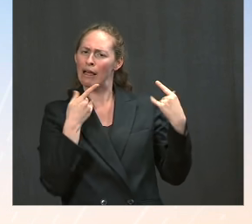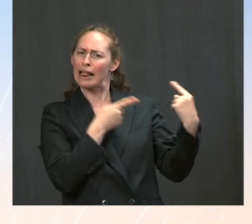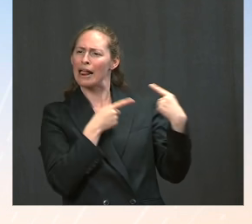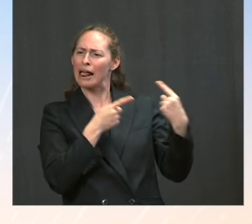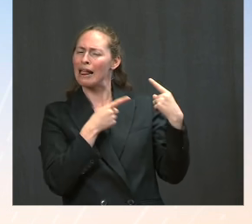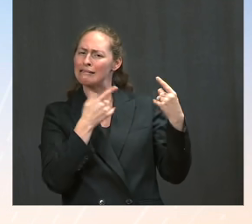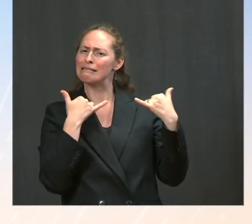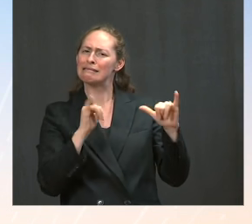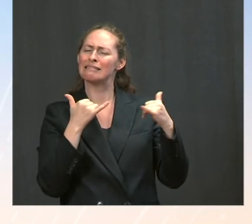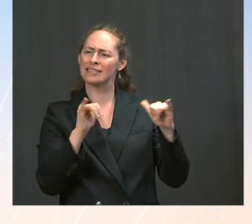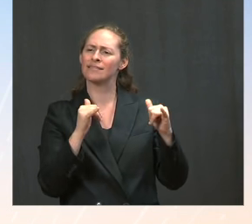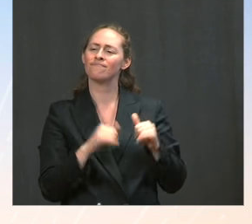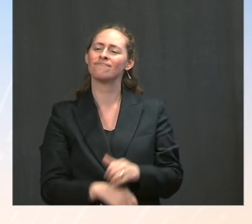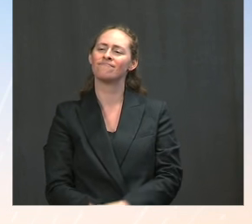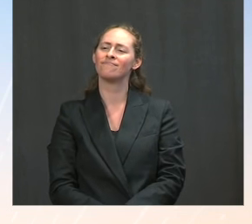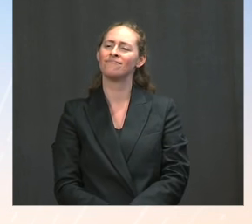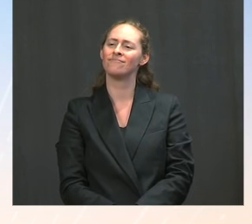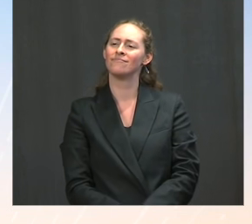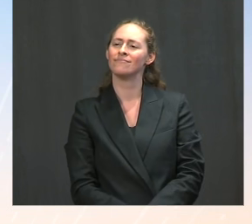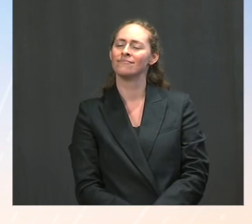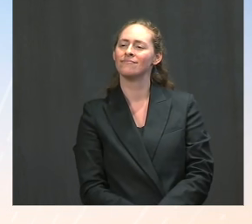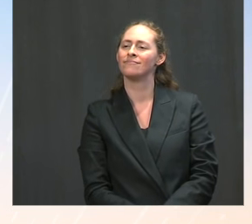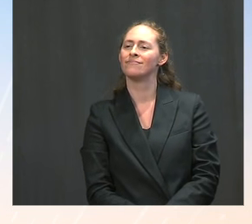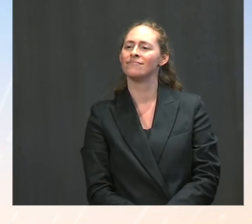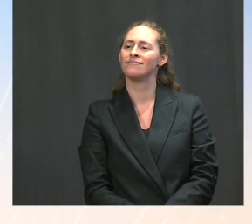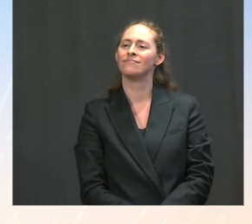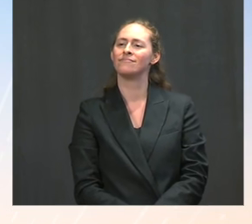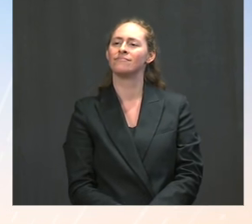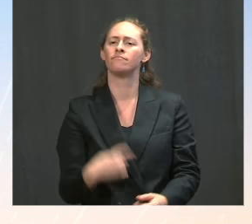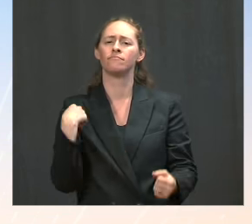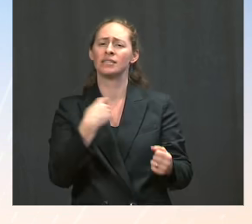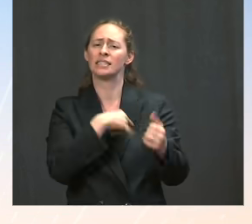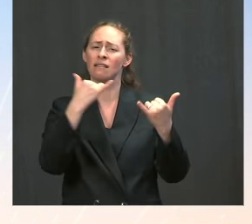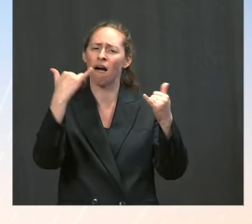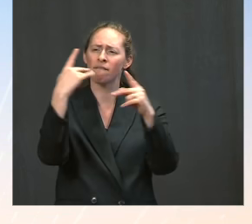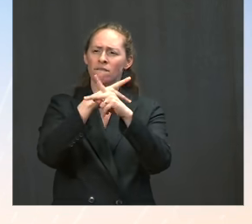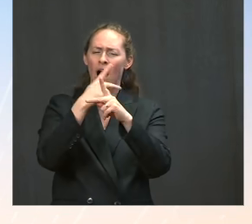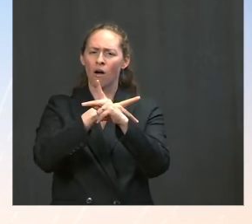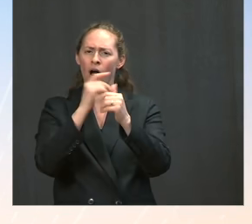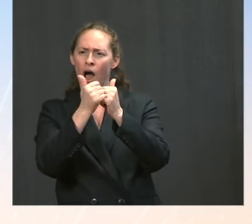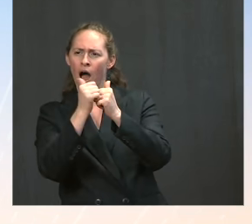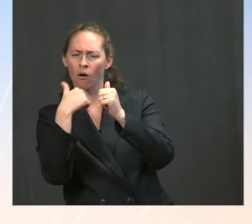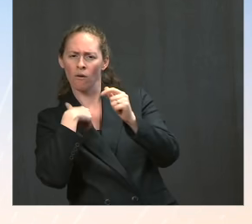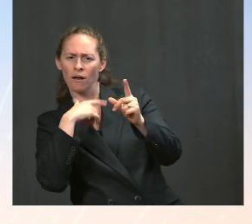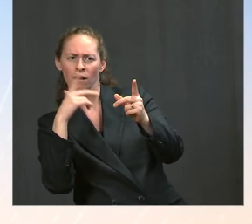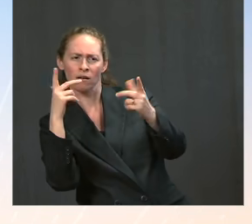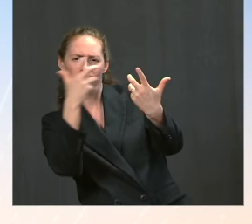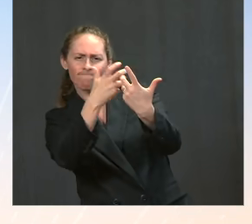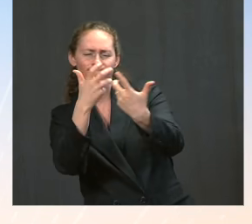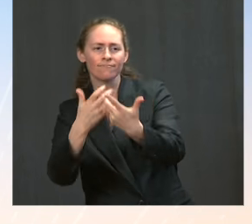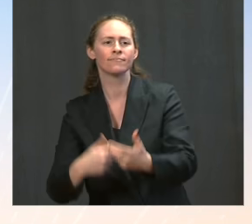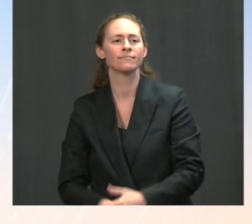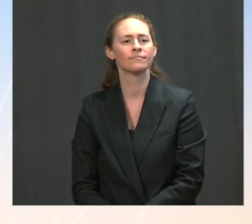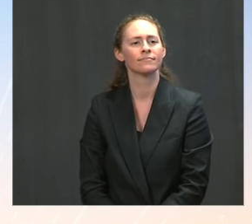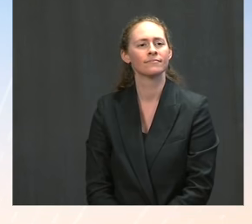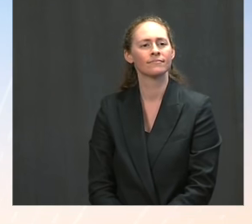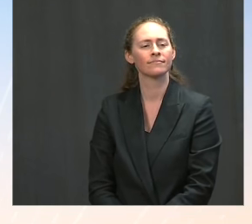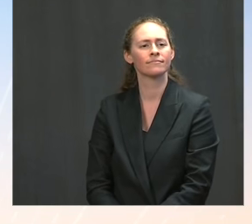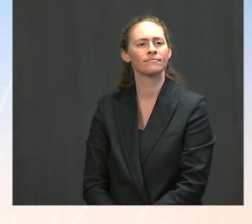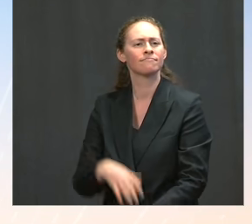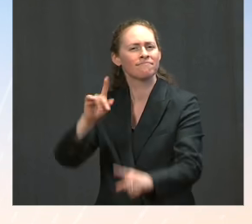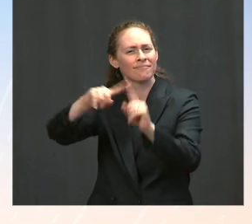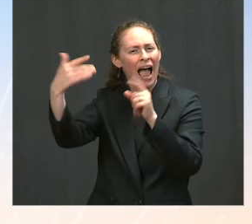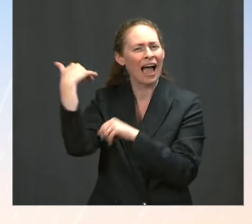continuing to focus on ensuring we're meeting people where they are and getting them vaccinated, keeping them safe. But the president said in May, vaxxed or